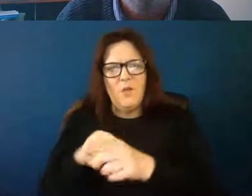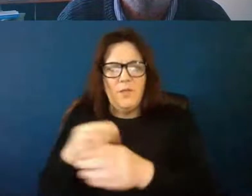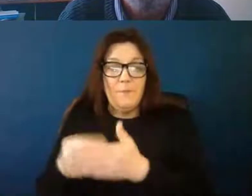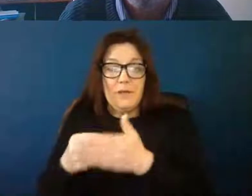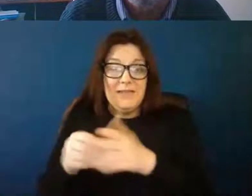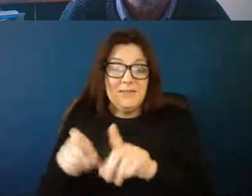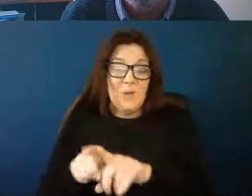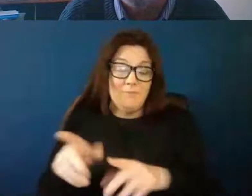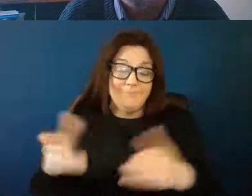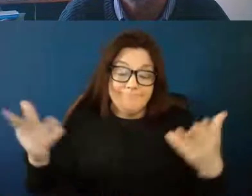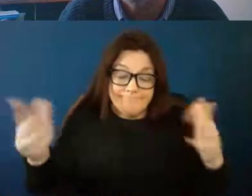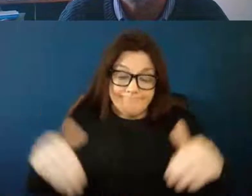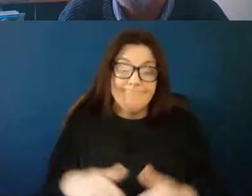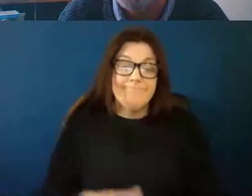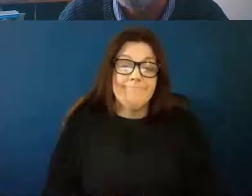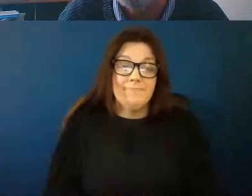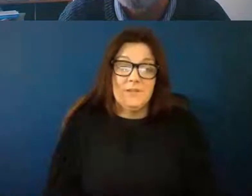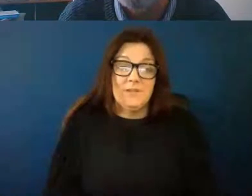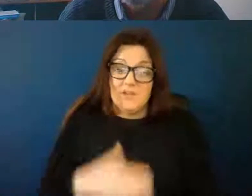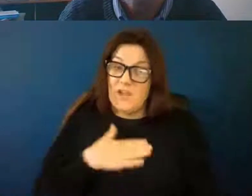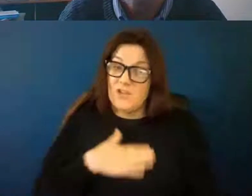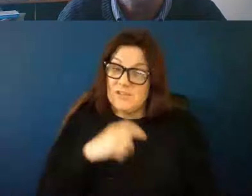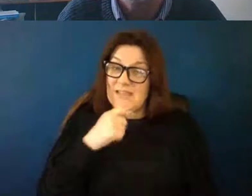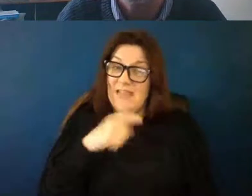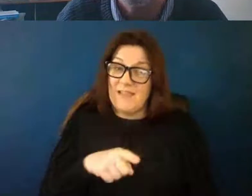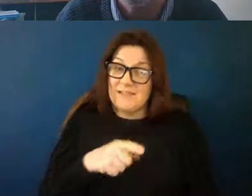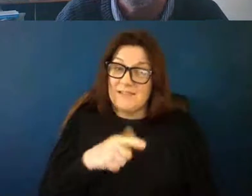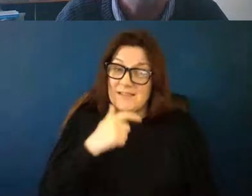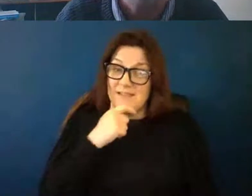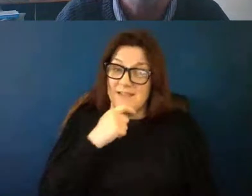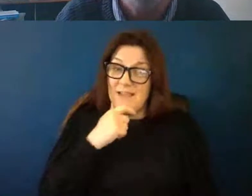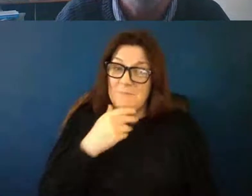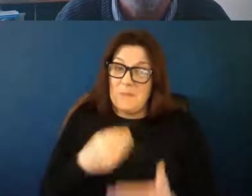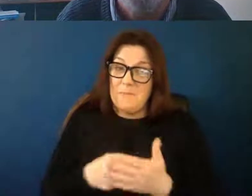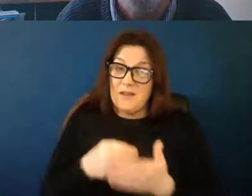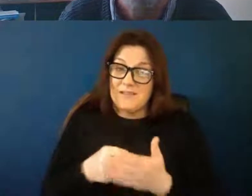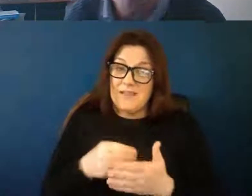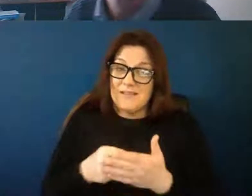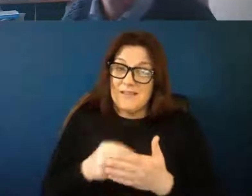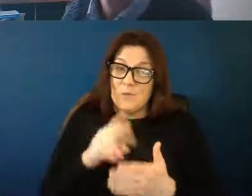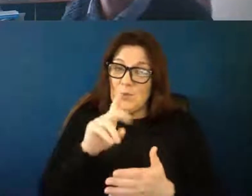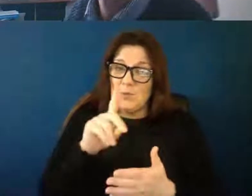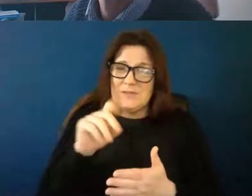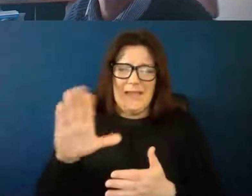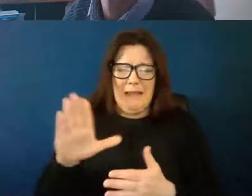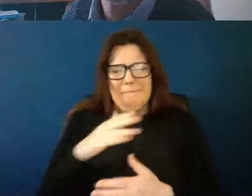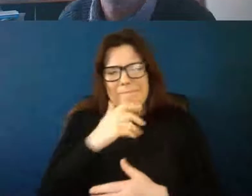too. Did I just say that? Am I monetizing the whole UDL thing?